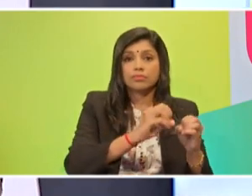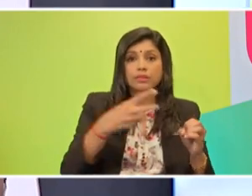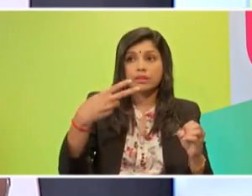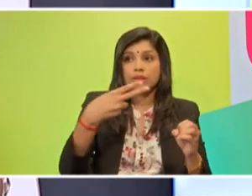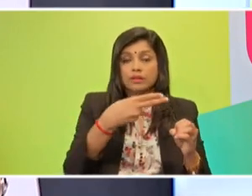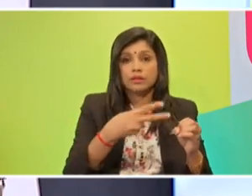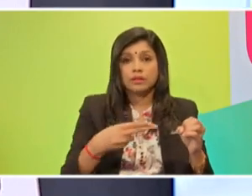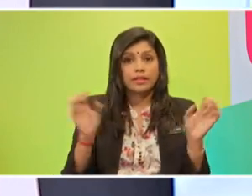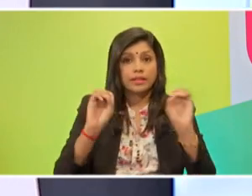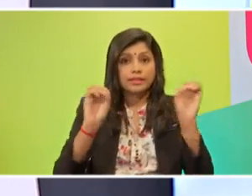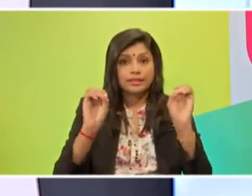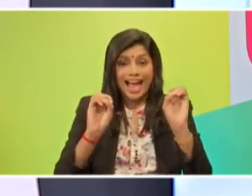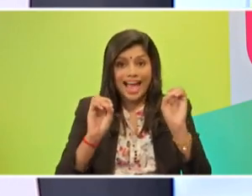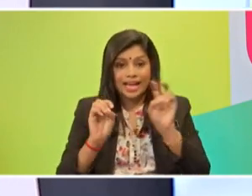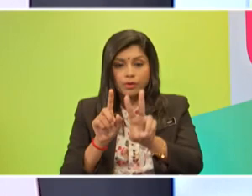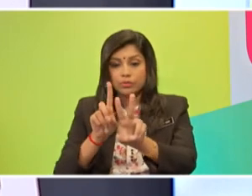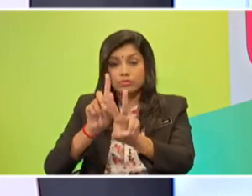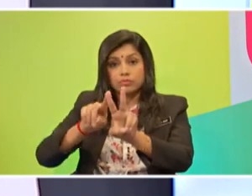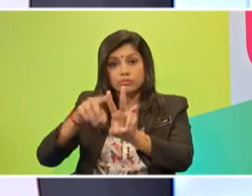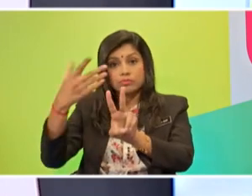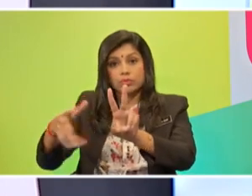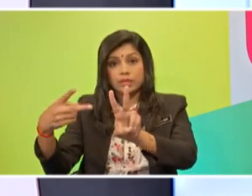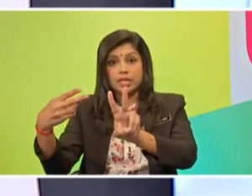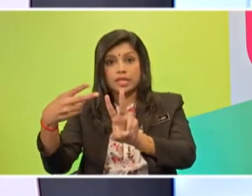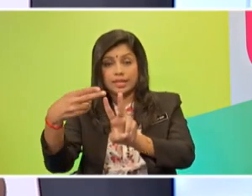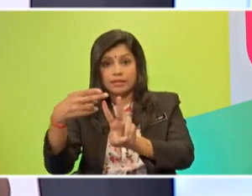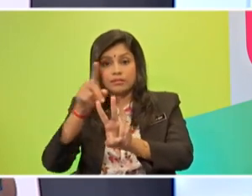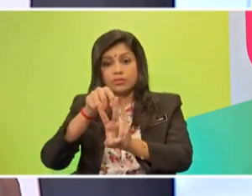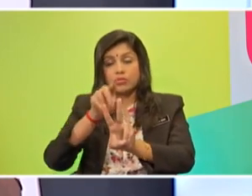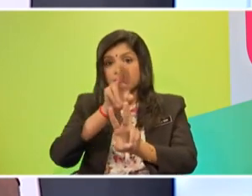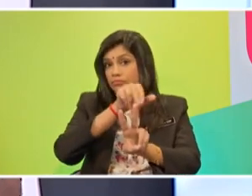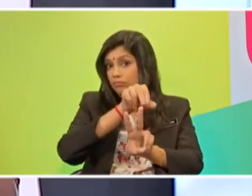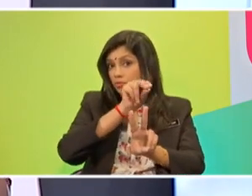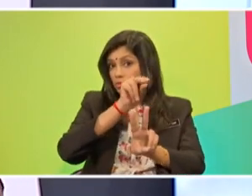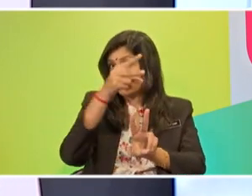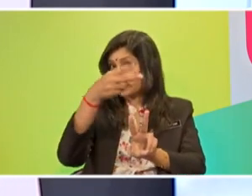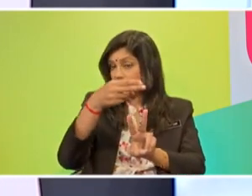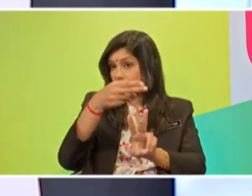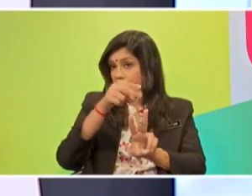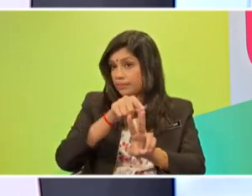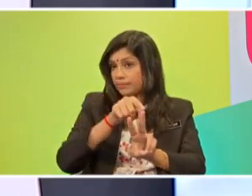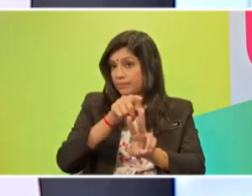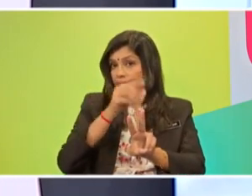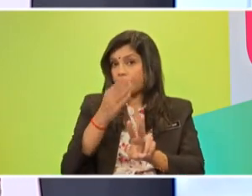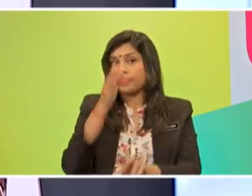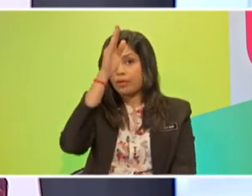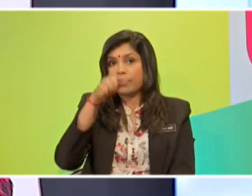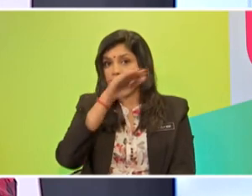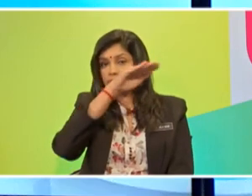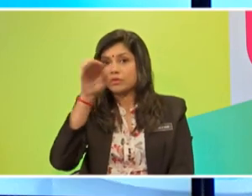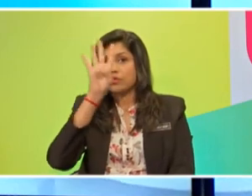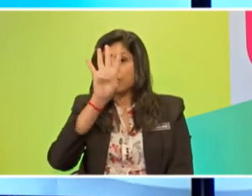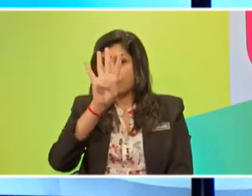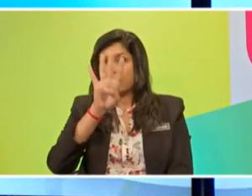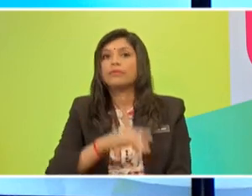the four columns. Okay, okay, now think of an object that